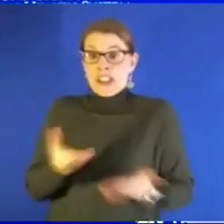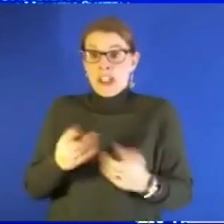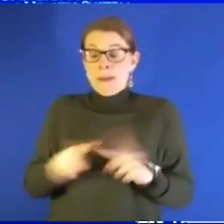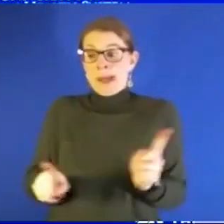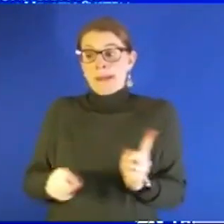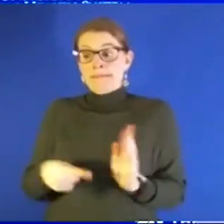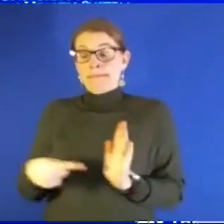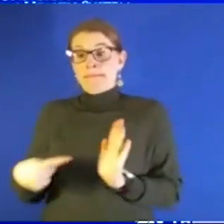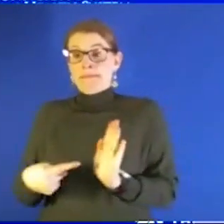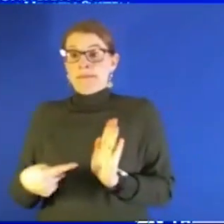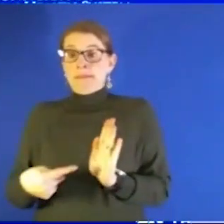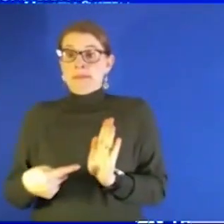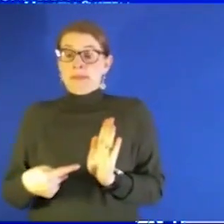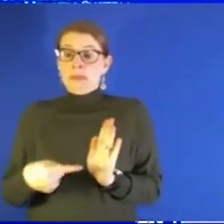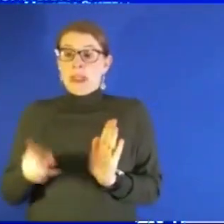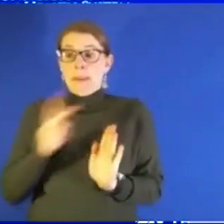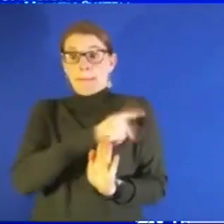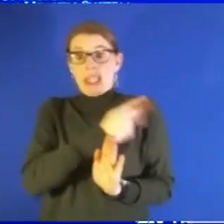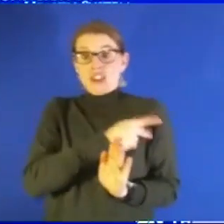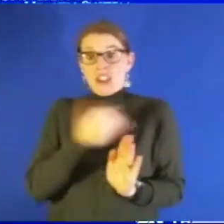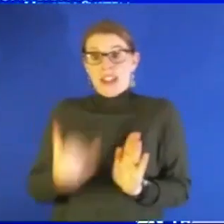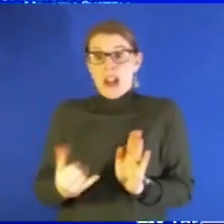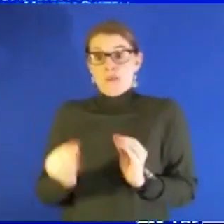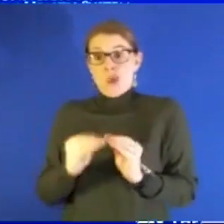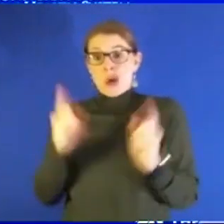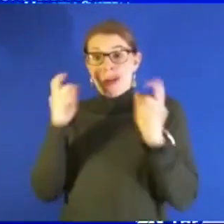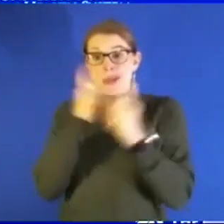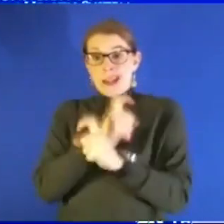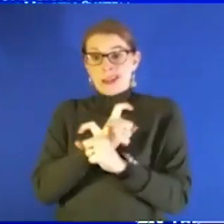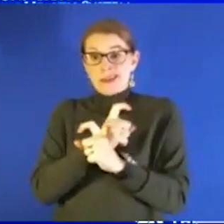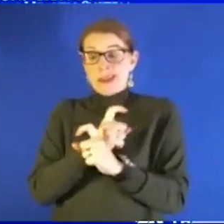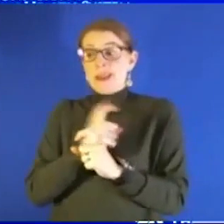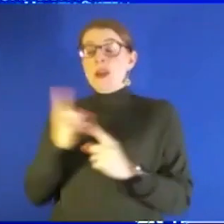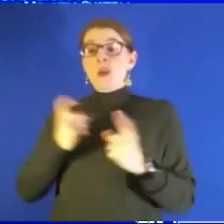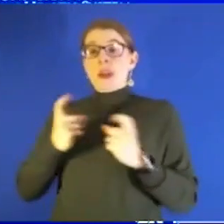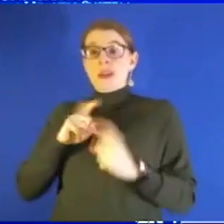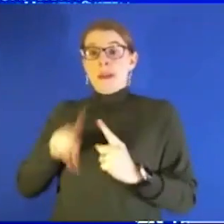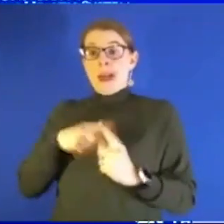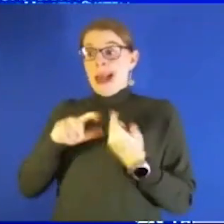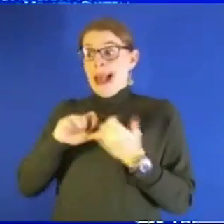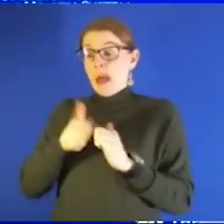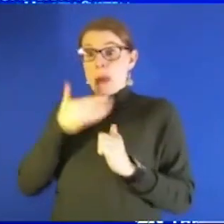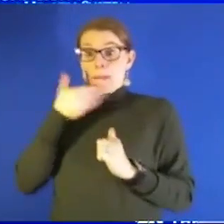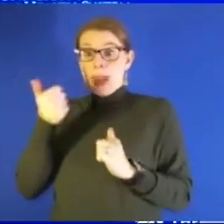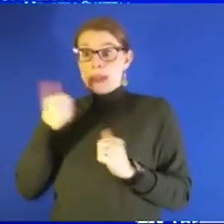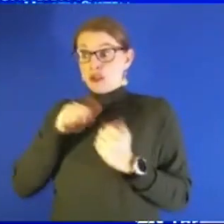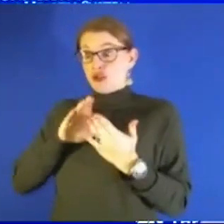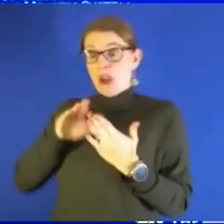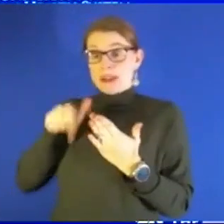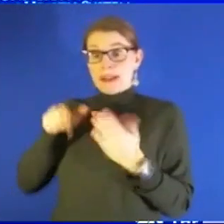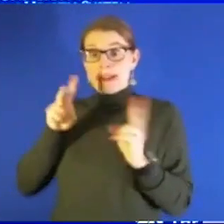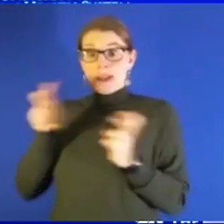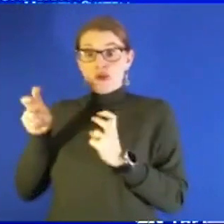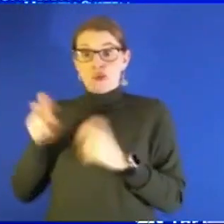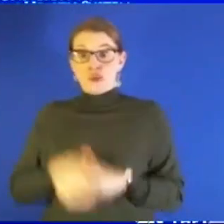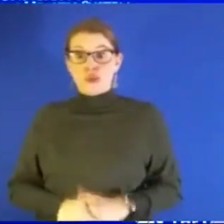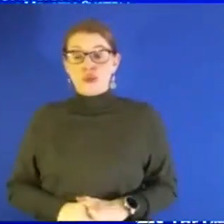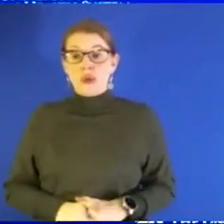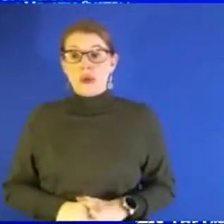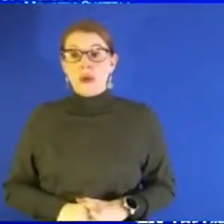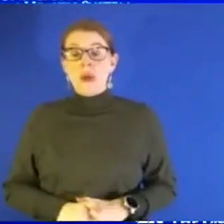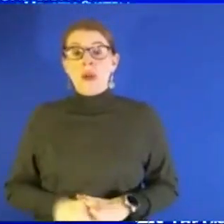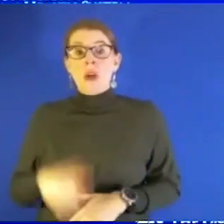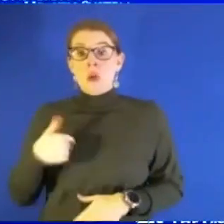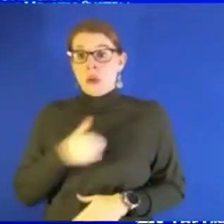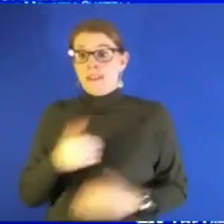of, well, these patients now are more complex. There are questions about how do we best go about it, because we've had the treatment